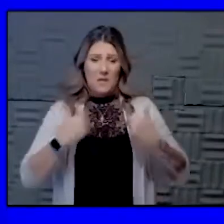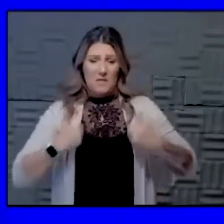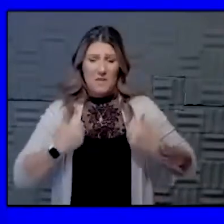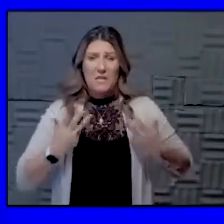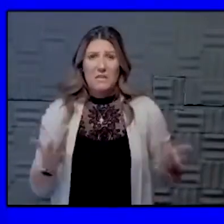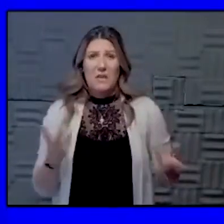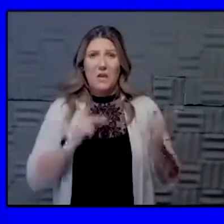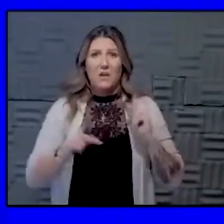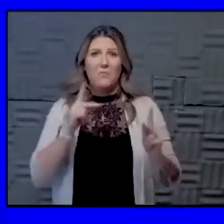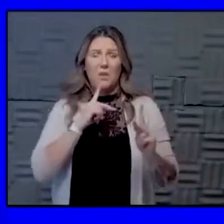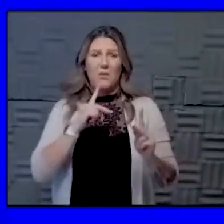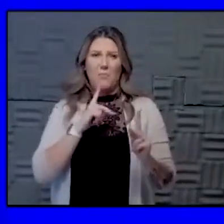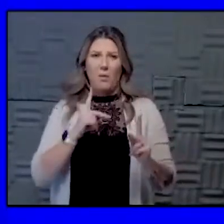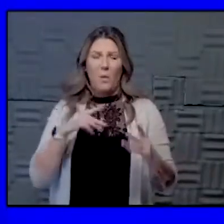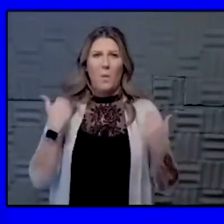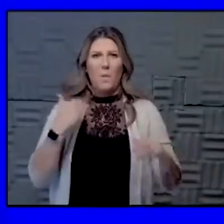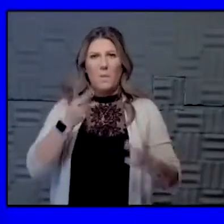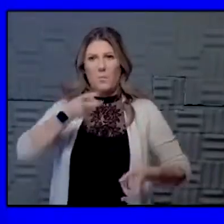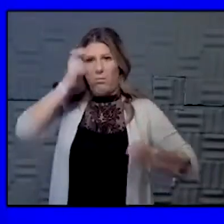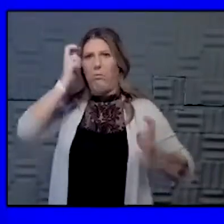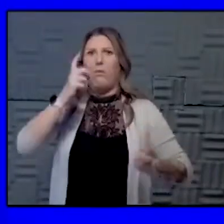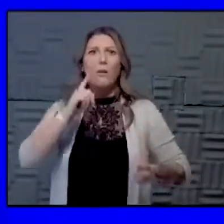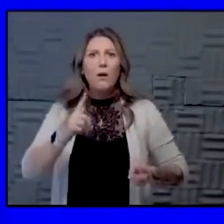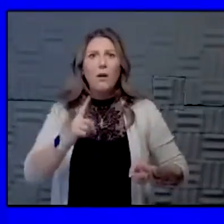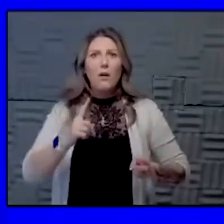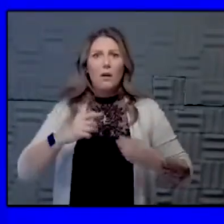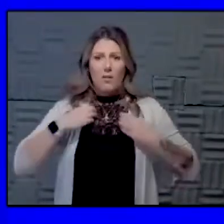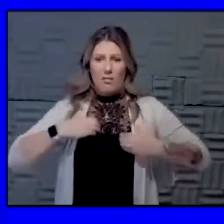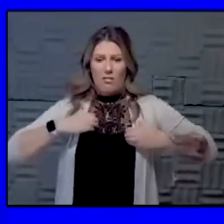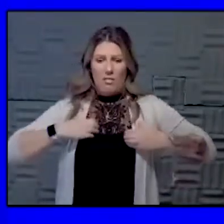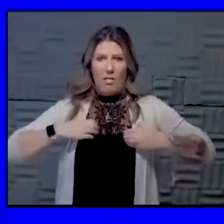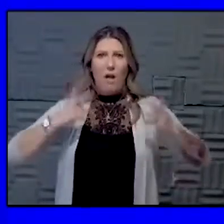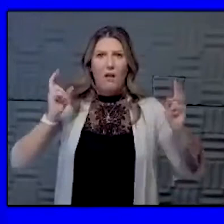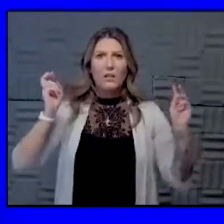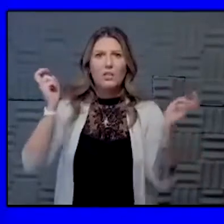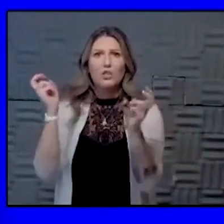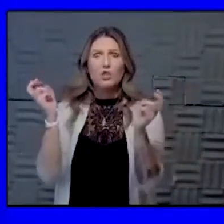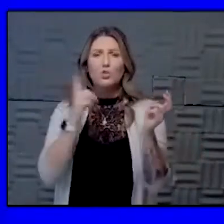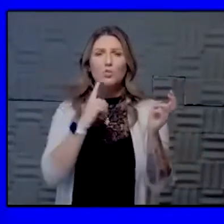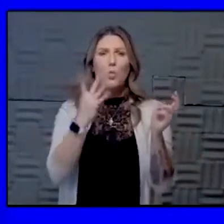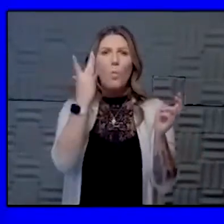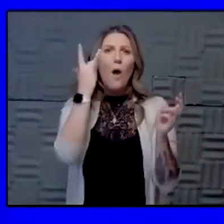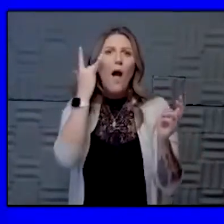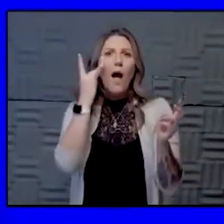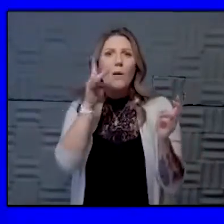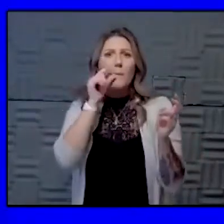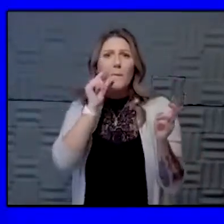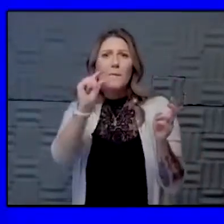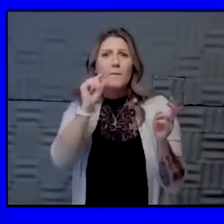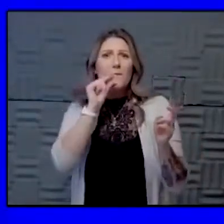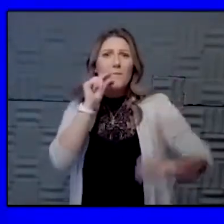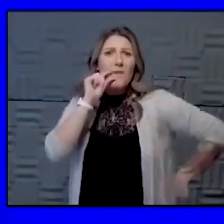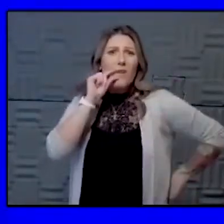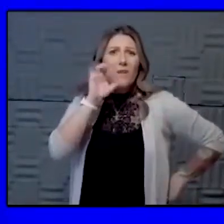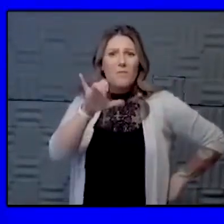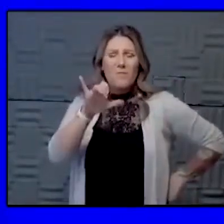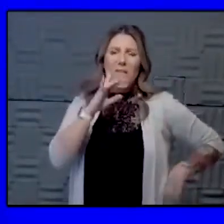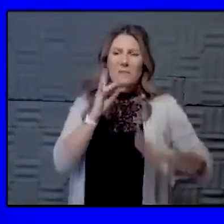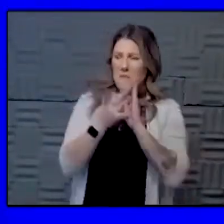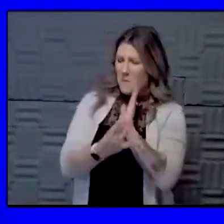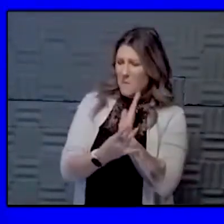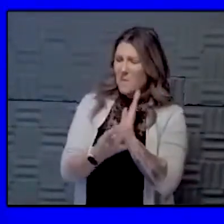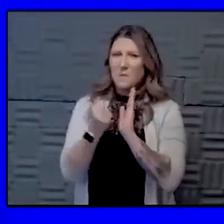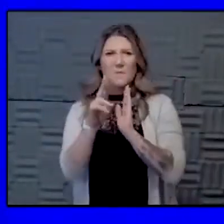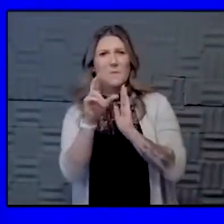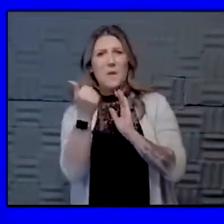intense lung injury and having to go on the ventilator because of those foreign substances in the vape solution itself, whether it was the oils or